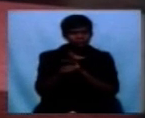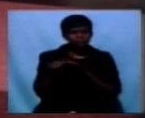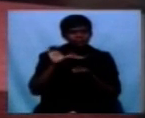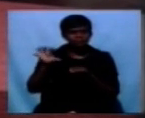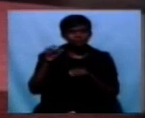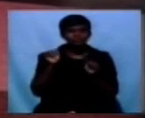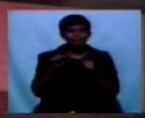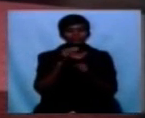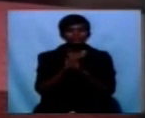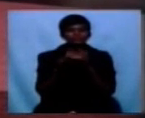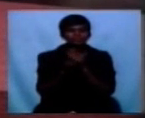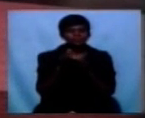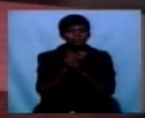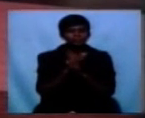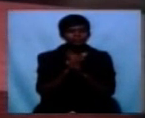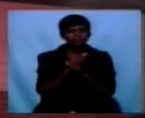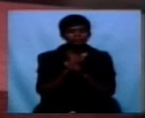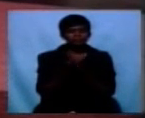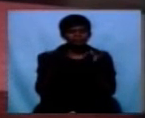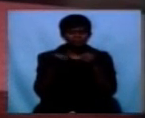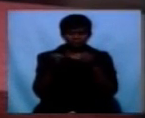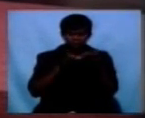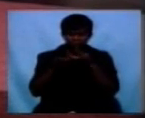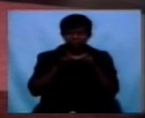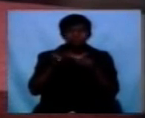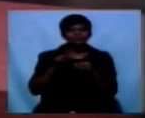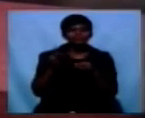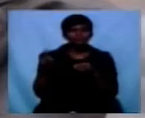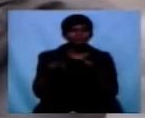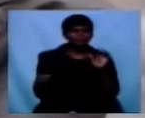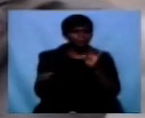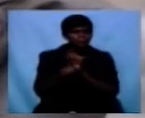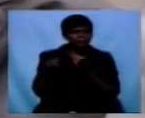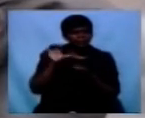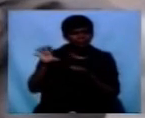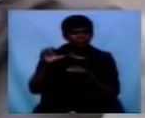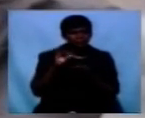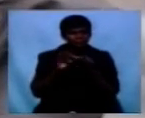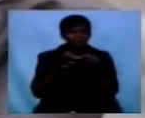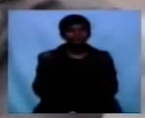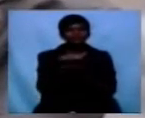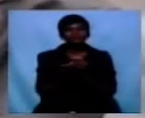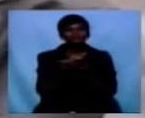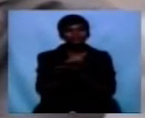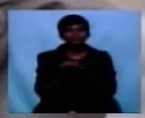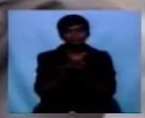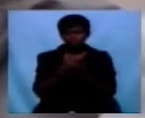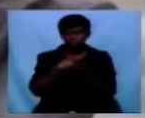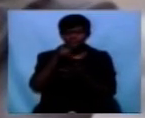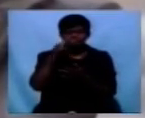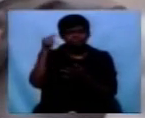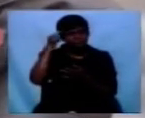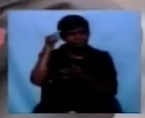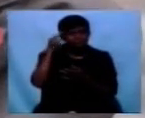want recoup you to their say, money. I want you to define PPP. If the private sector, if the economists have said government should